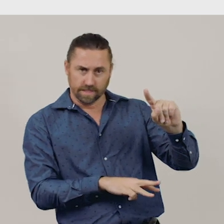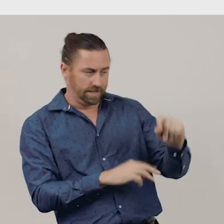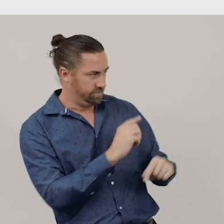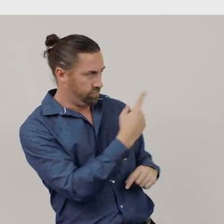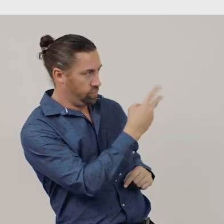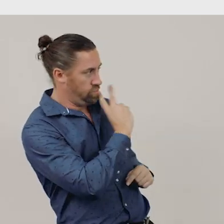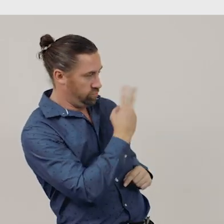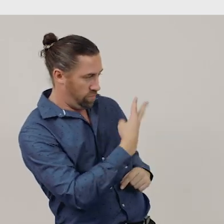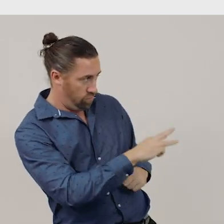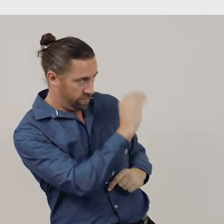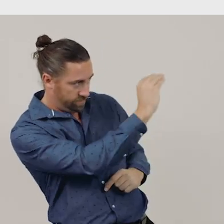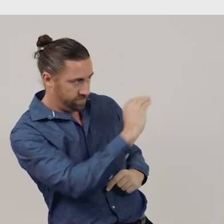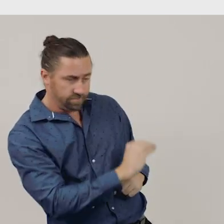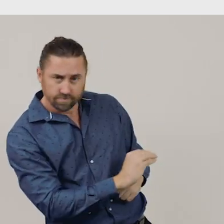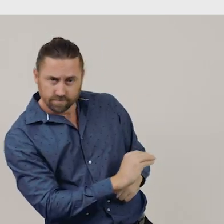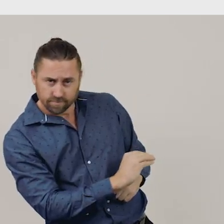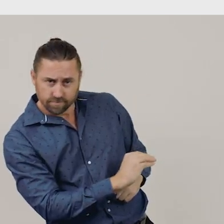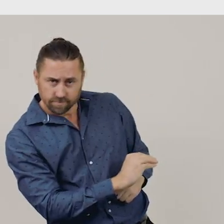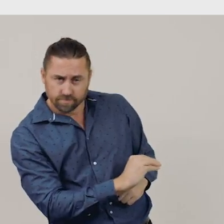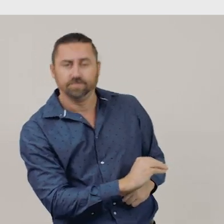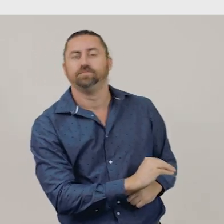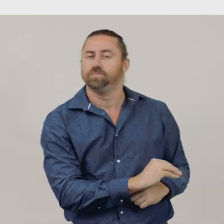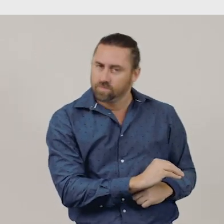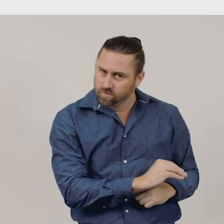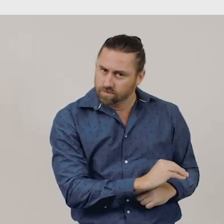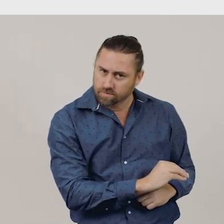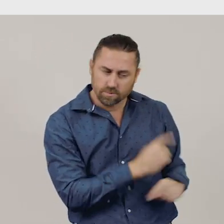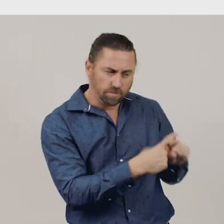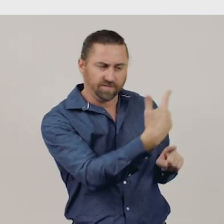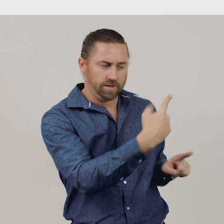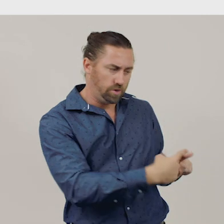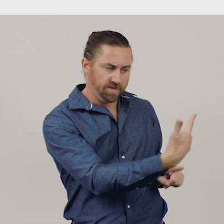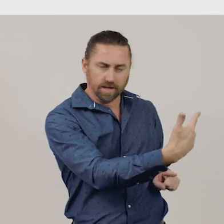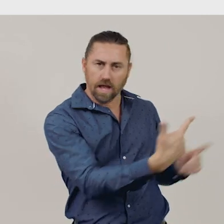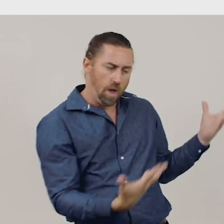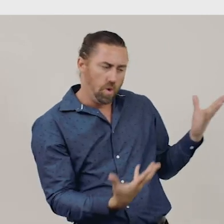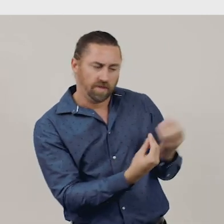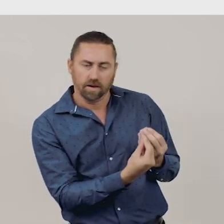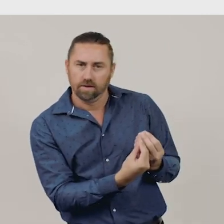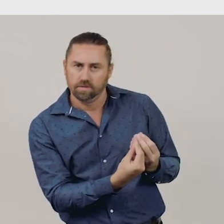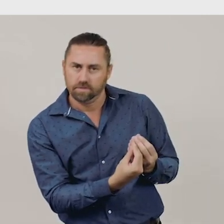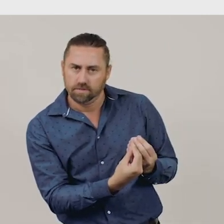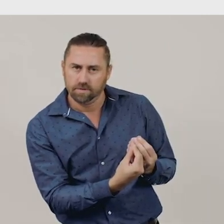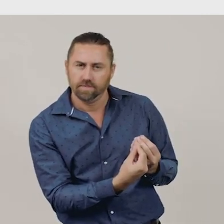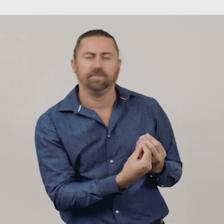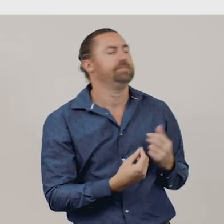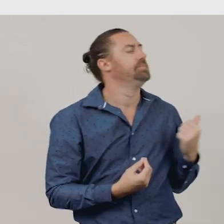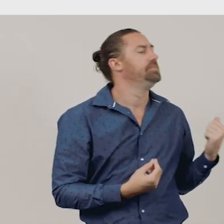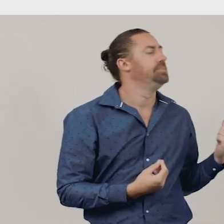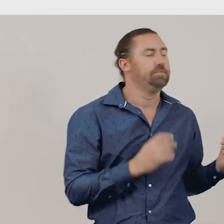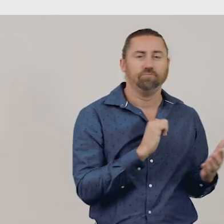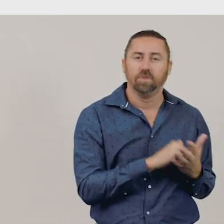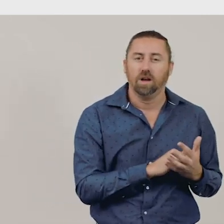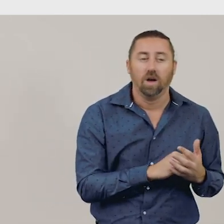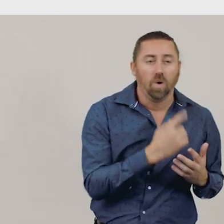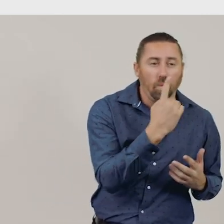them vertically down the page. We then multiply each of those by 7 and add the results together. And you can see